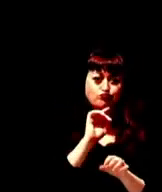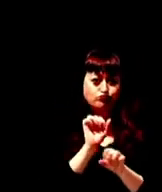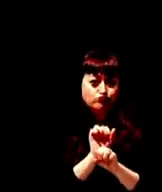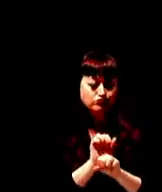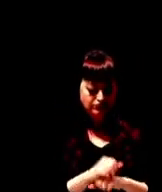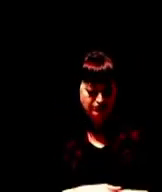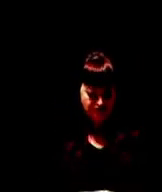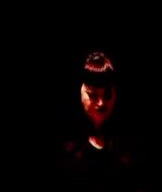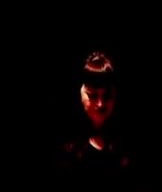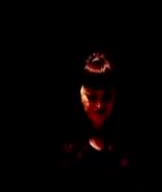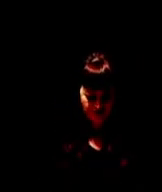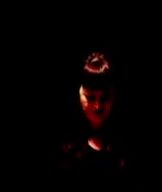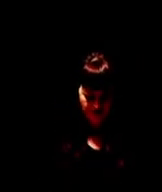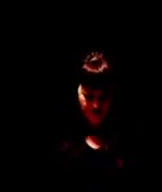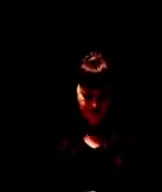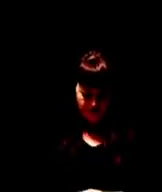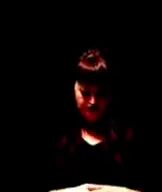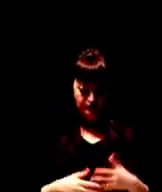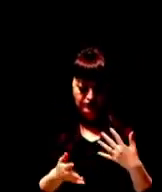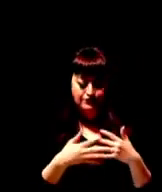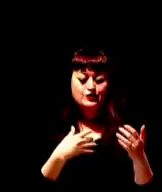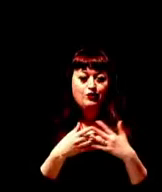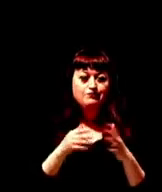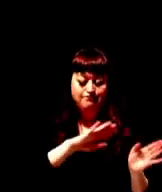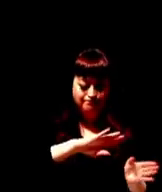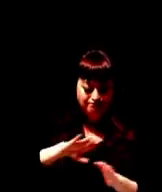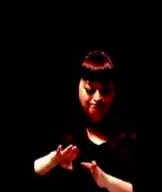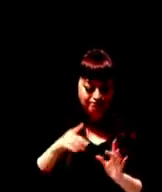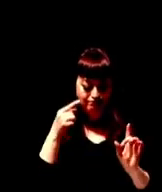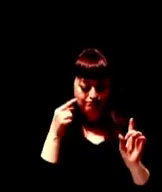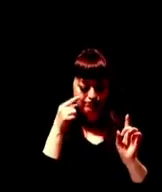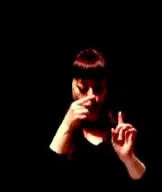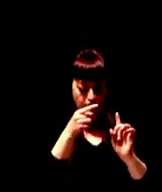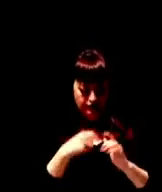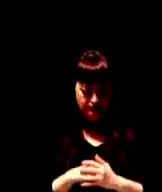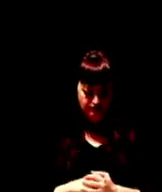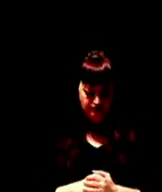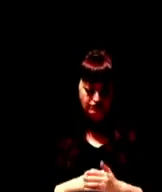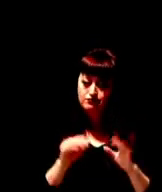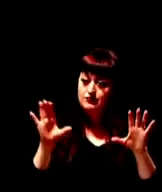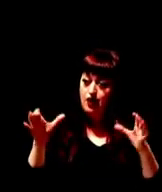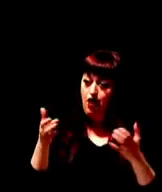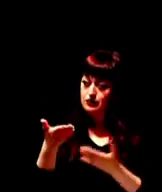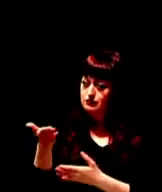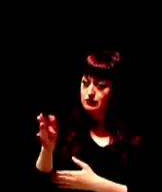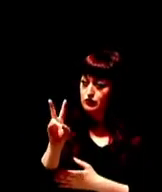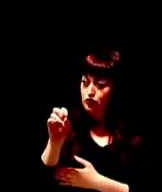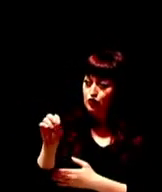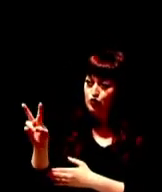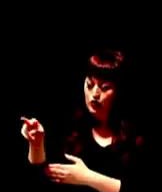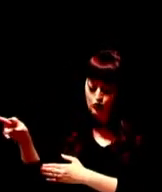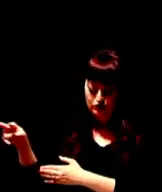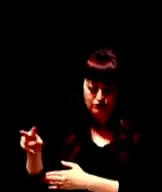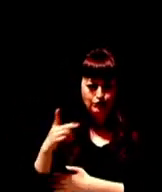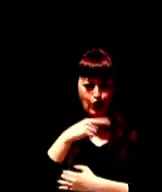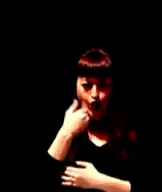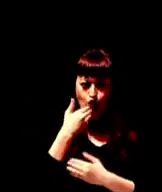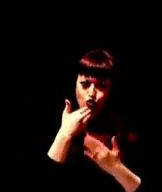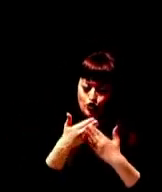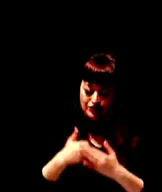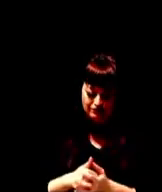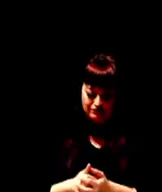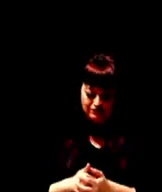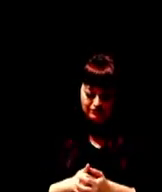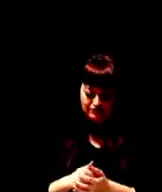All right, now that we're out of the lovey-dovey stuff is out of the way, let's get straight to the point. Class of 2022, y'all look terrific.